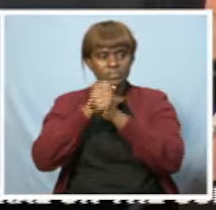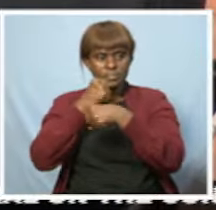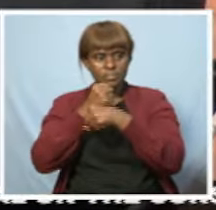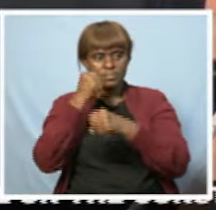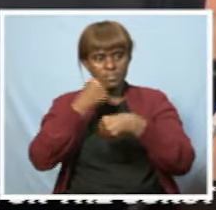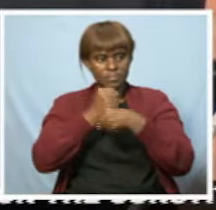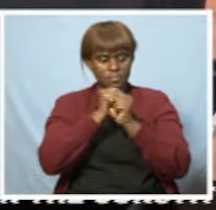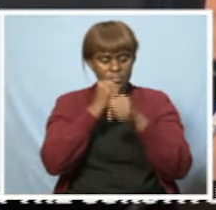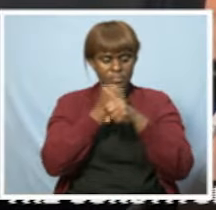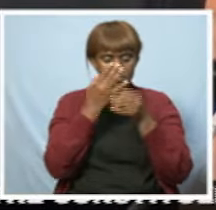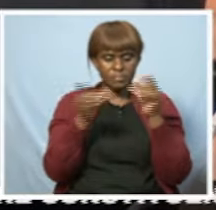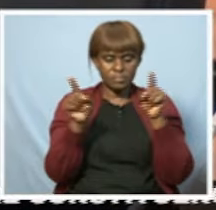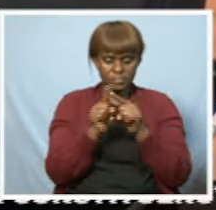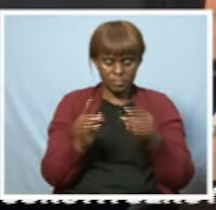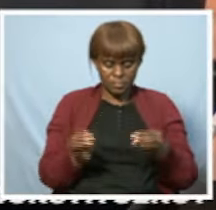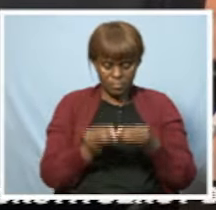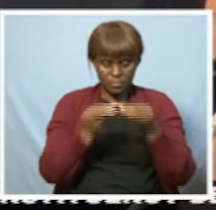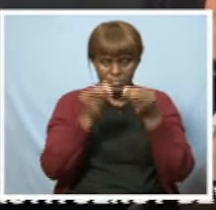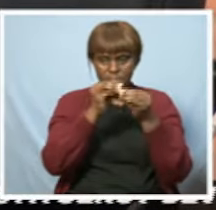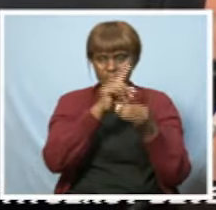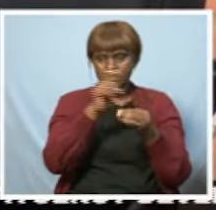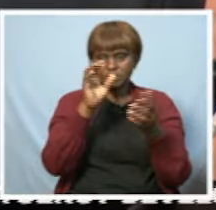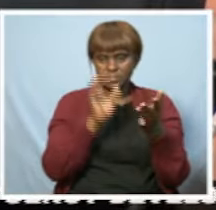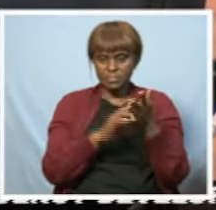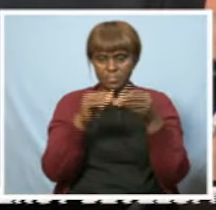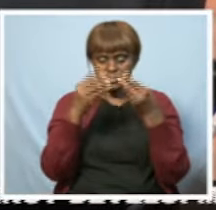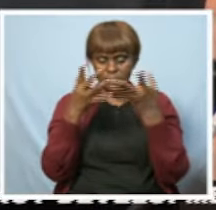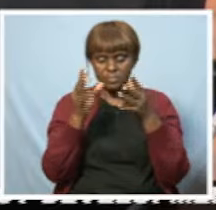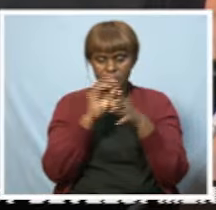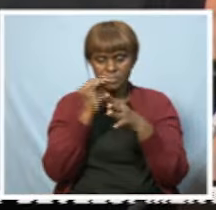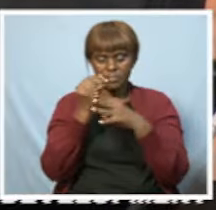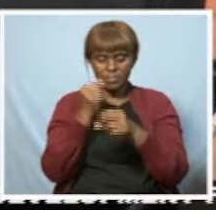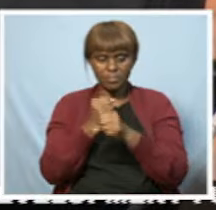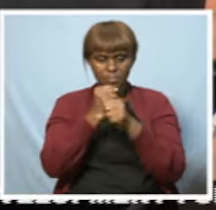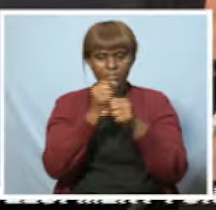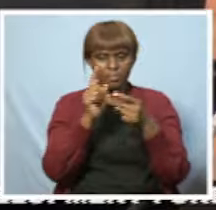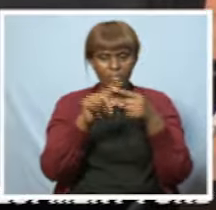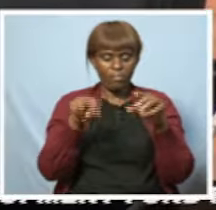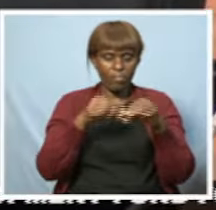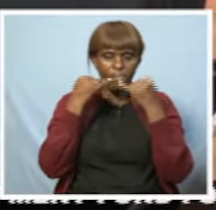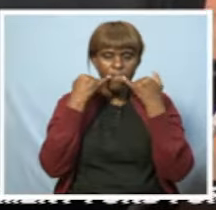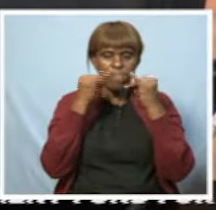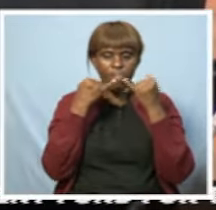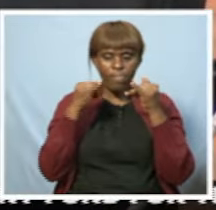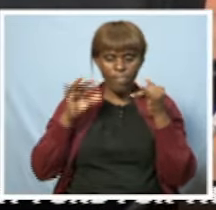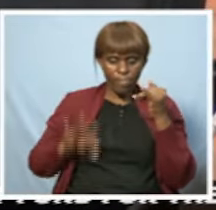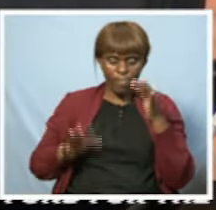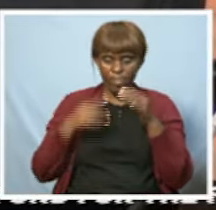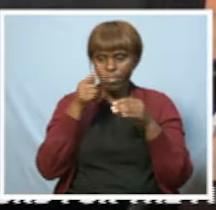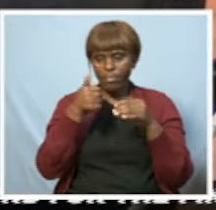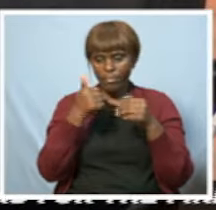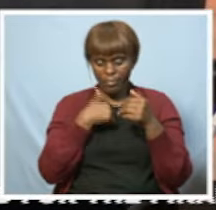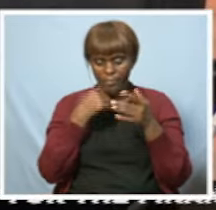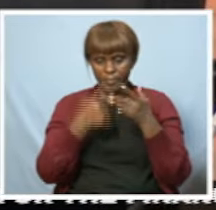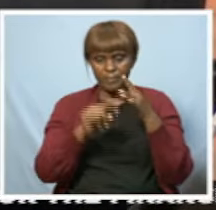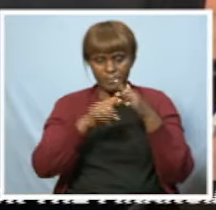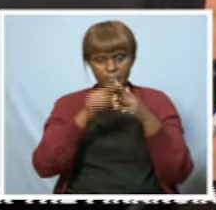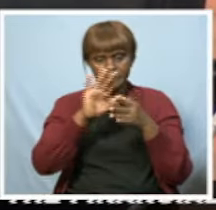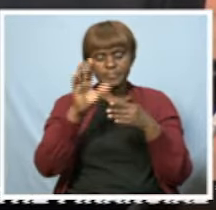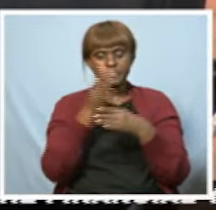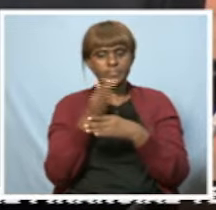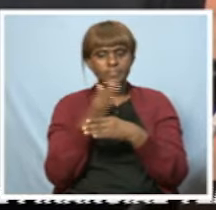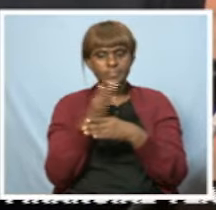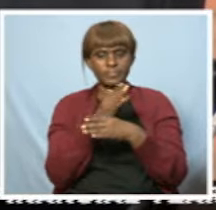and a total of 100,000 was given or awarded to the mentioned beneficiaries who have since started their